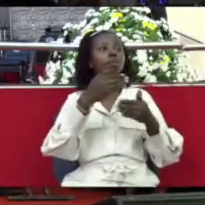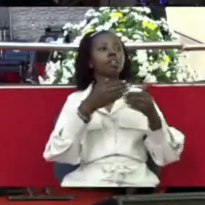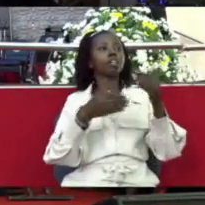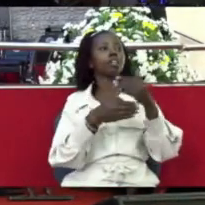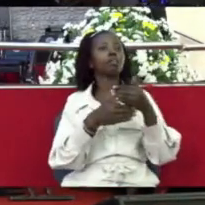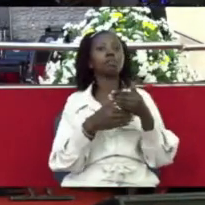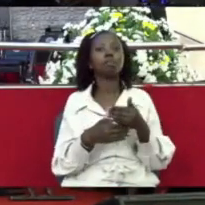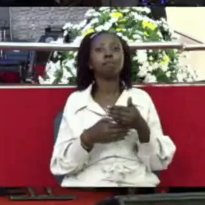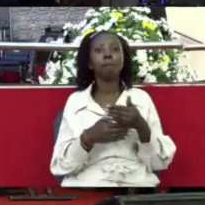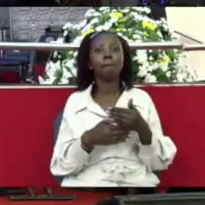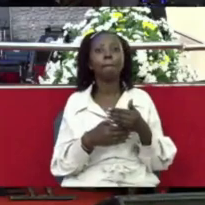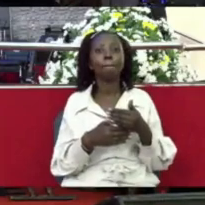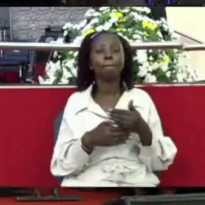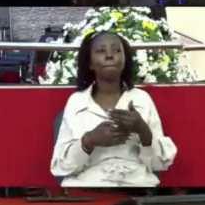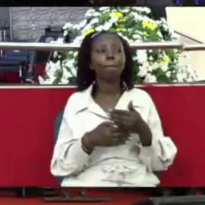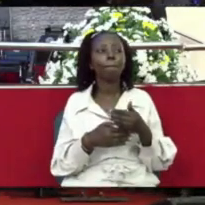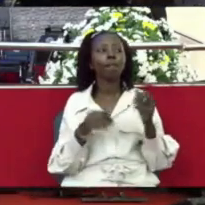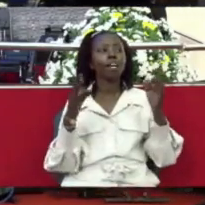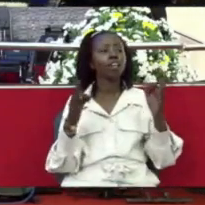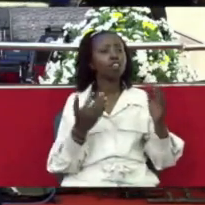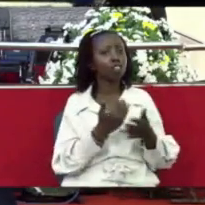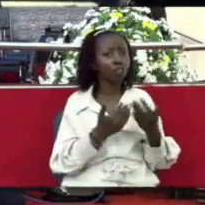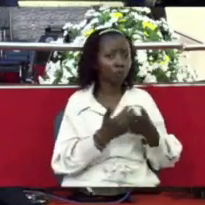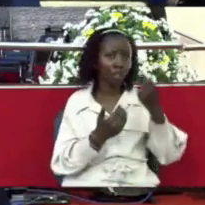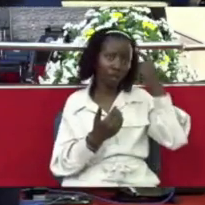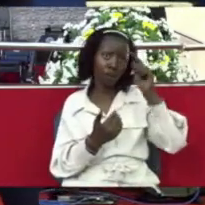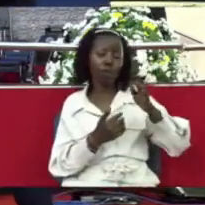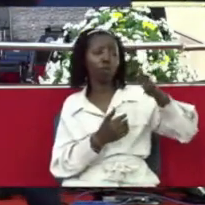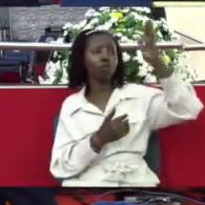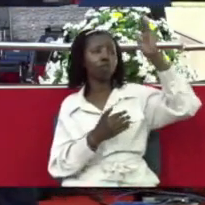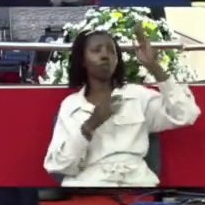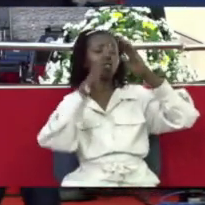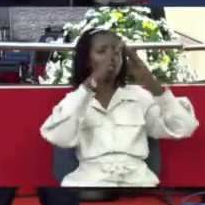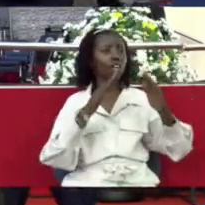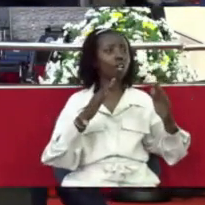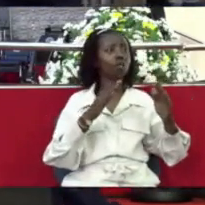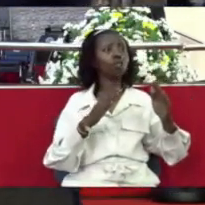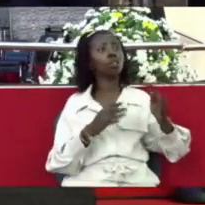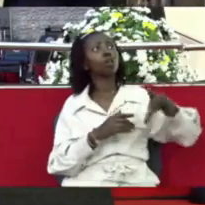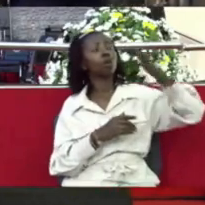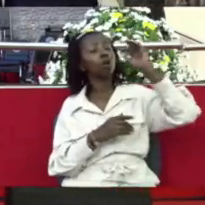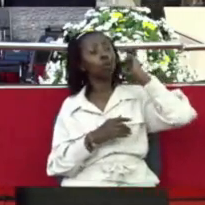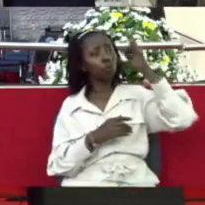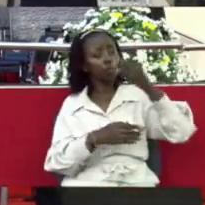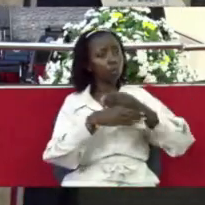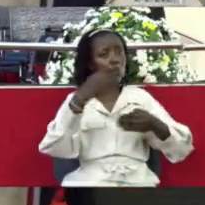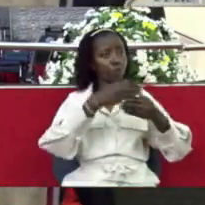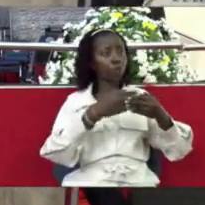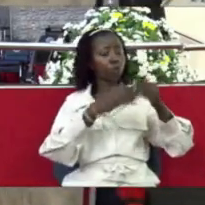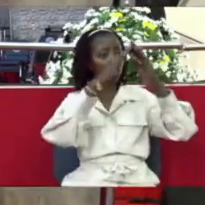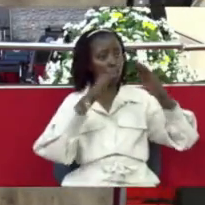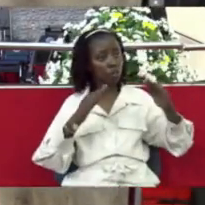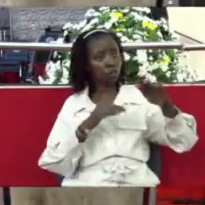your hand. If you take care of God's house, how many of you know that God may get you your own house?